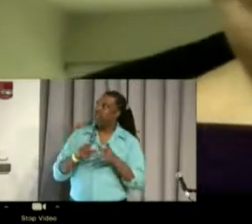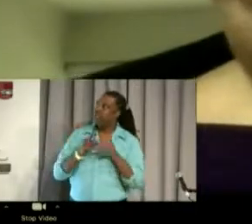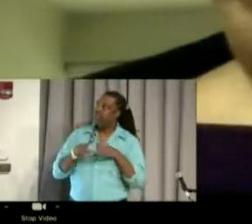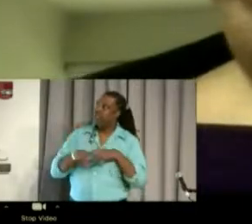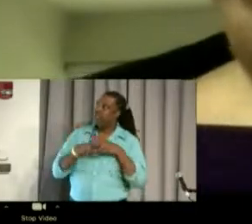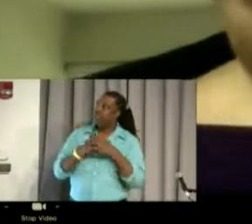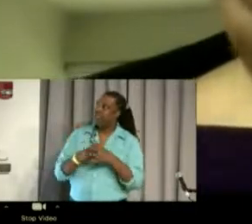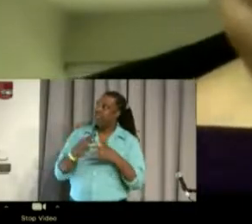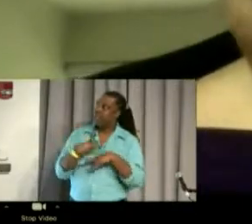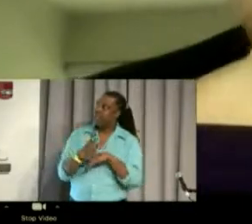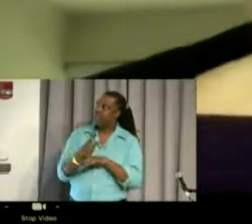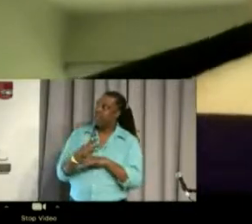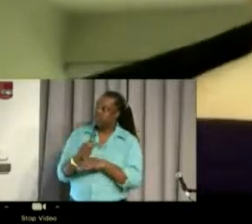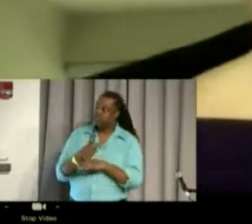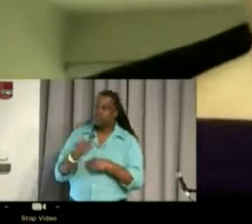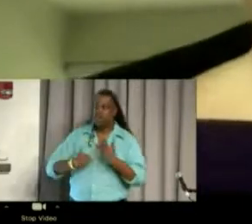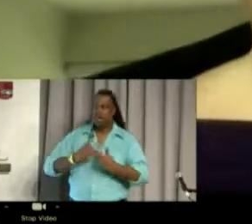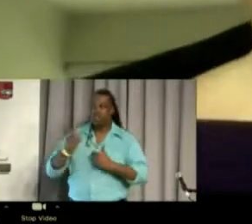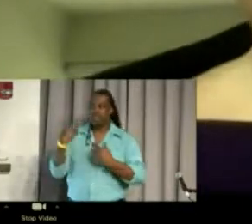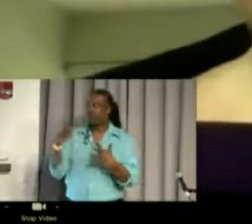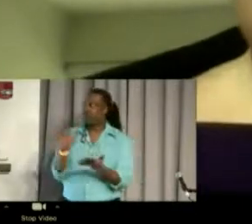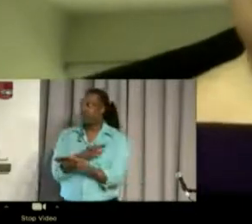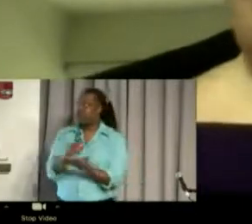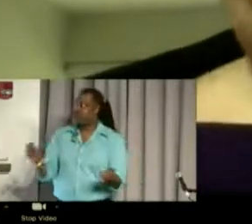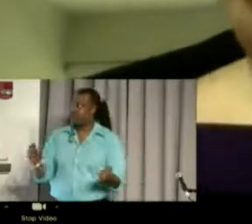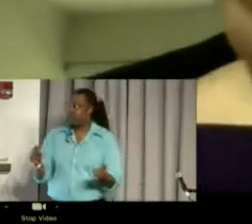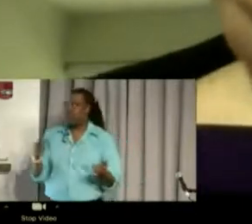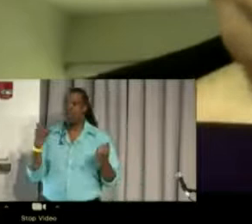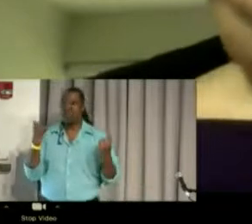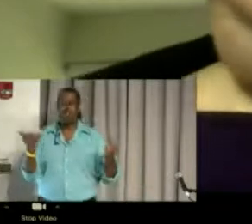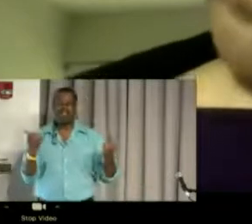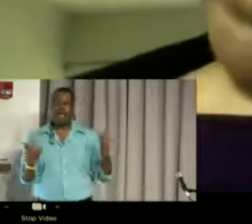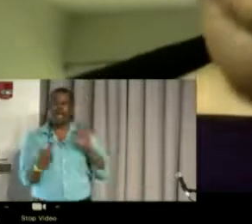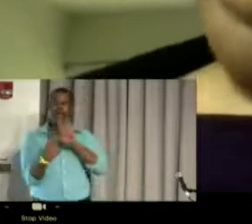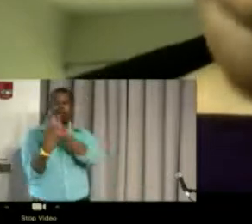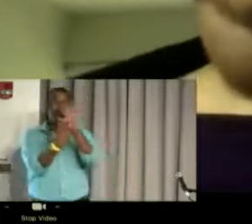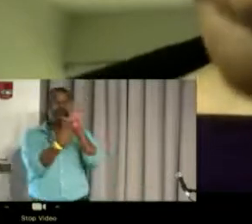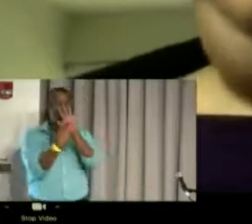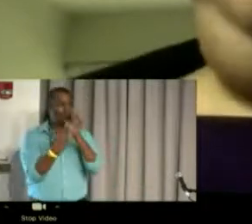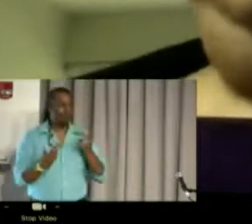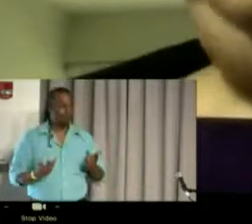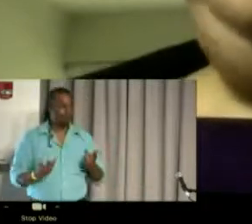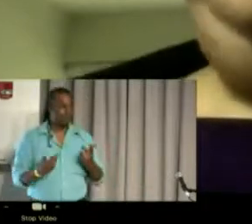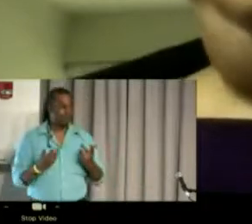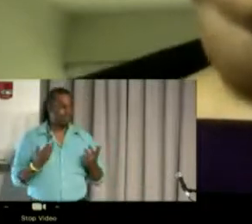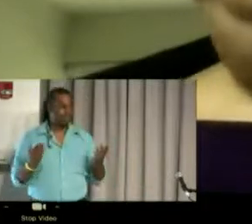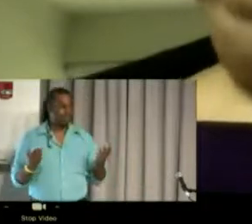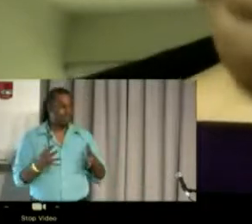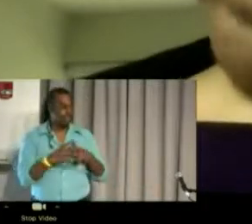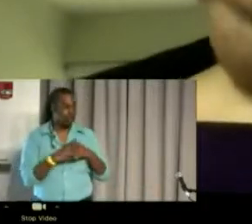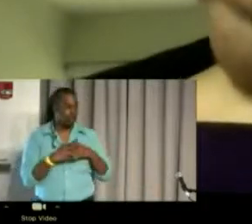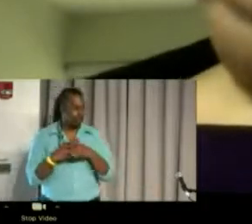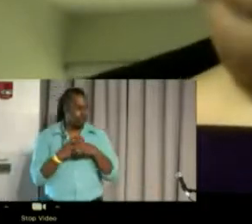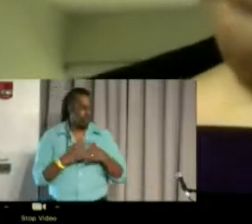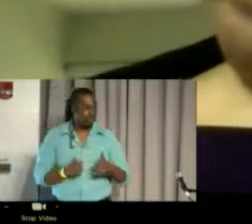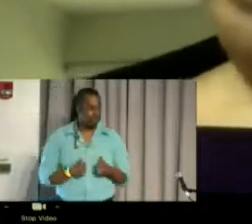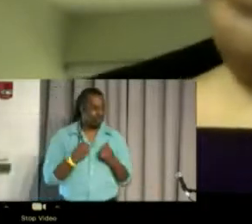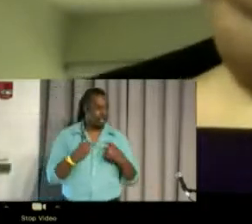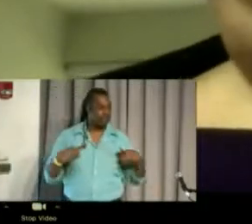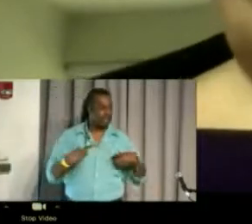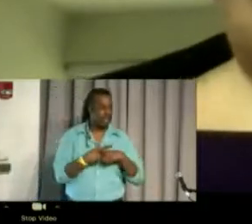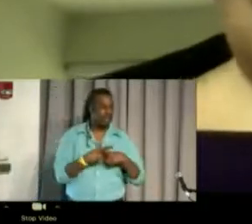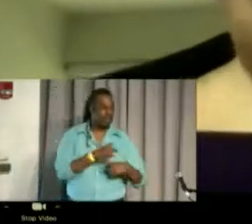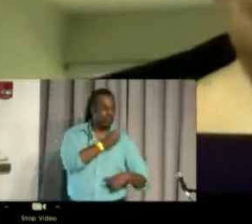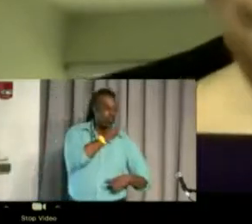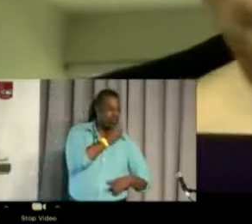produce processes of destruction which now reach crescendo. Euro-American wealth began at the nexus of the